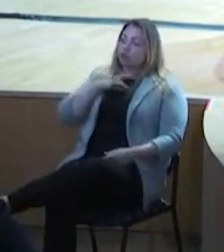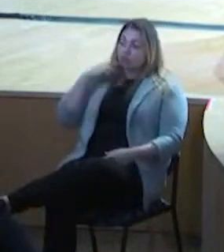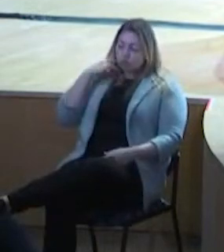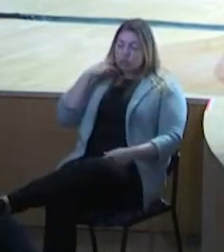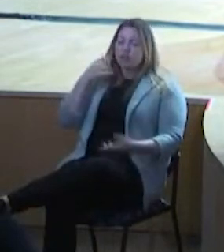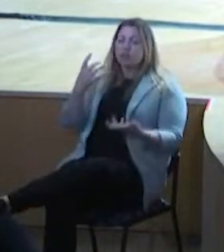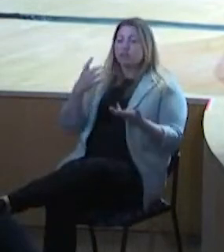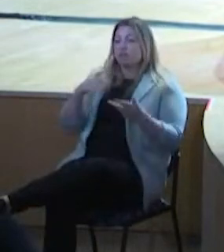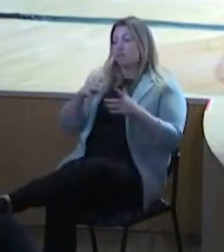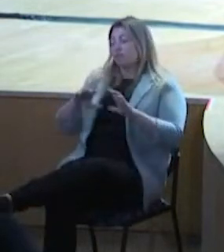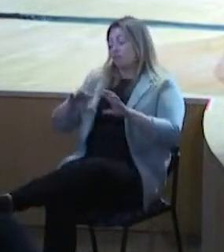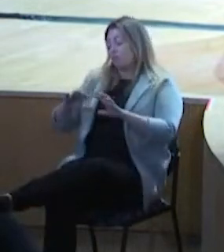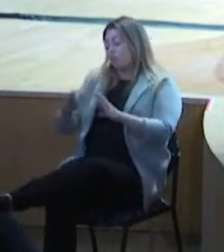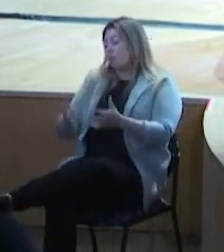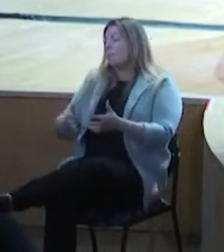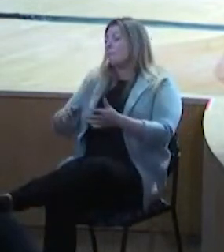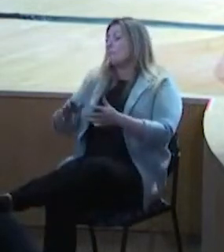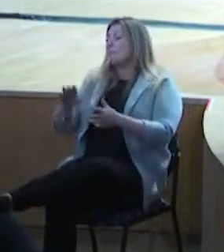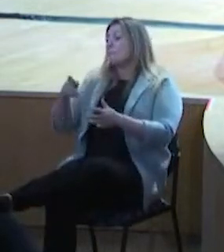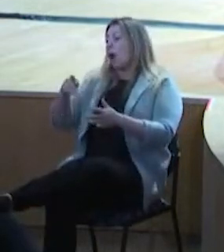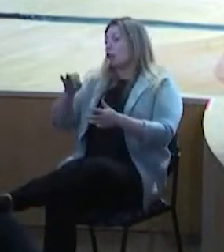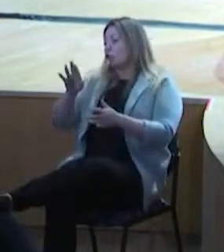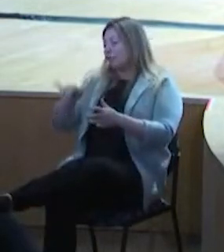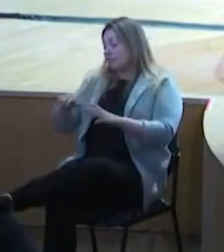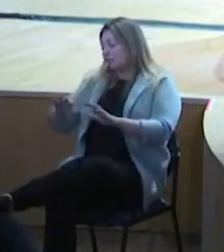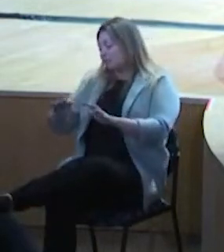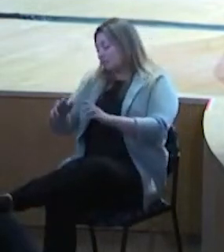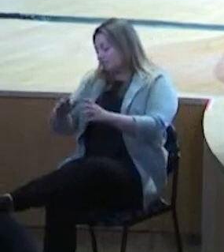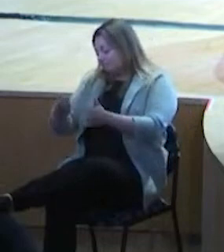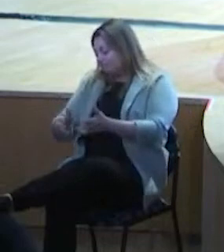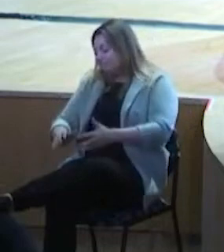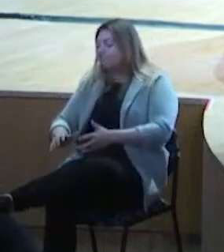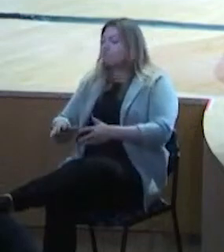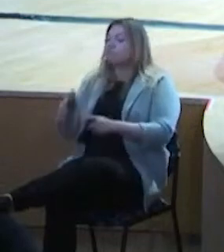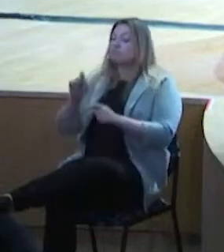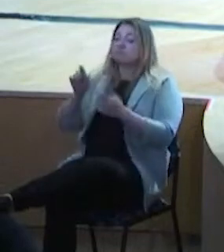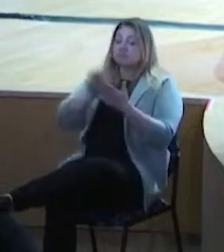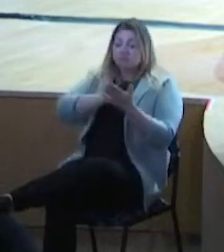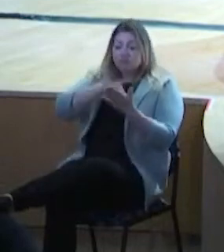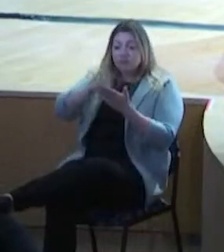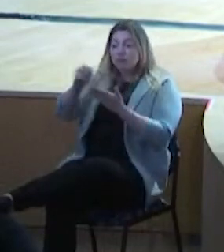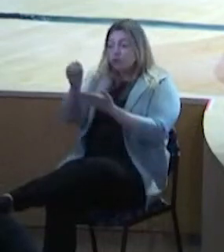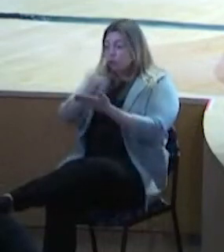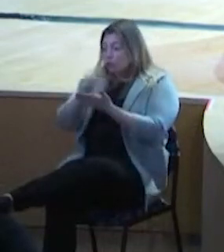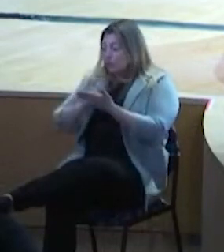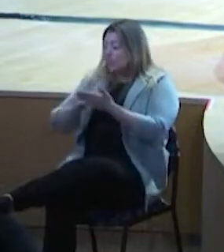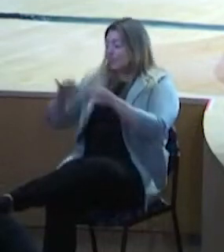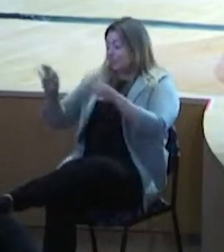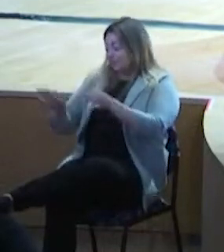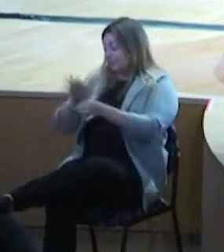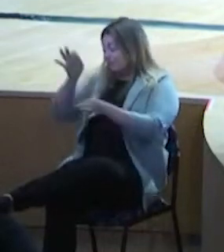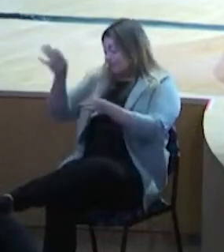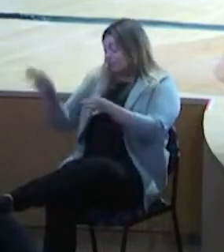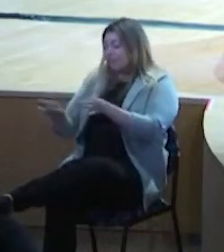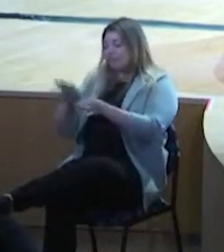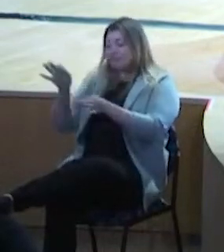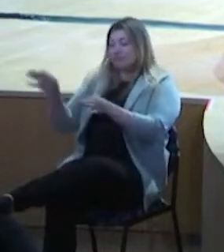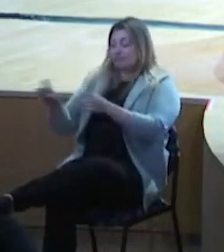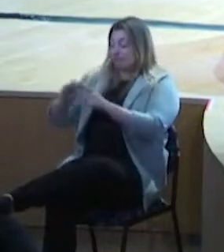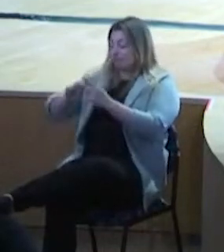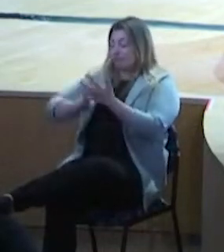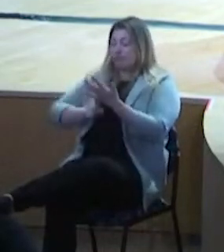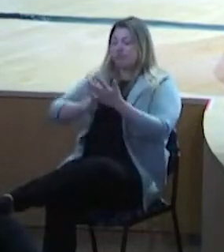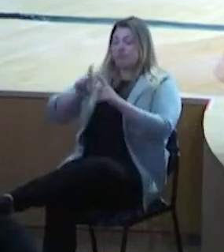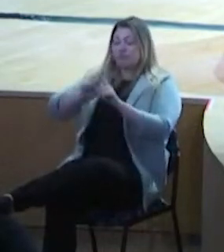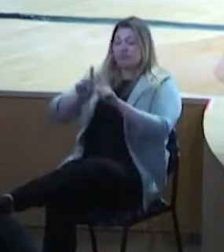our paintings and drawings, embroidery, all the types of traditional